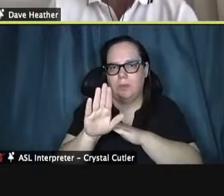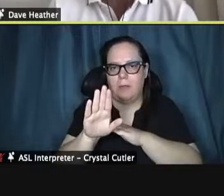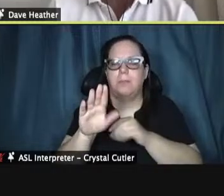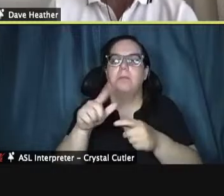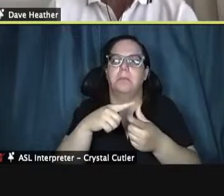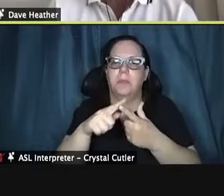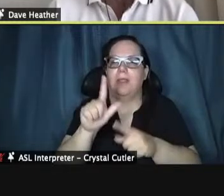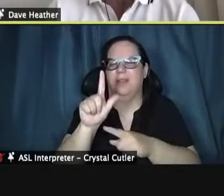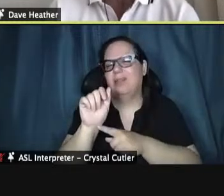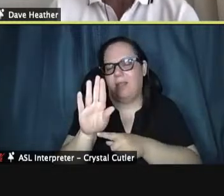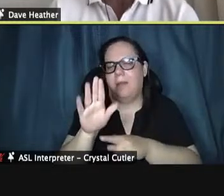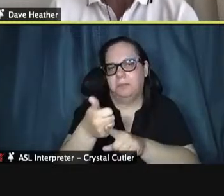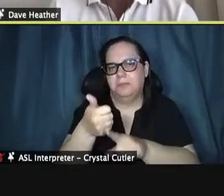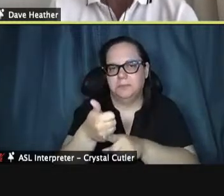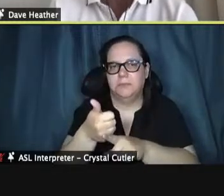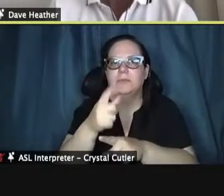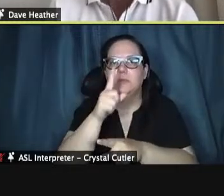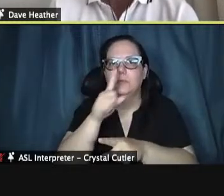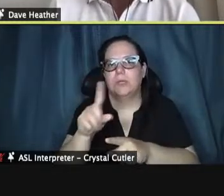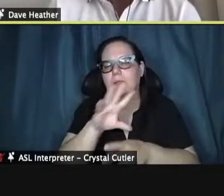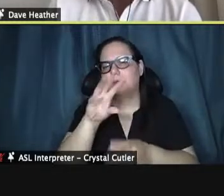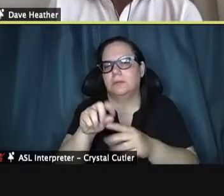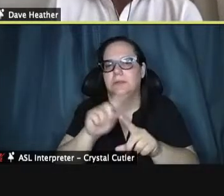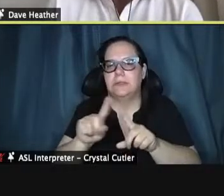which comprises of a number of spectrometers.